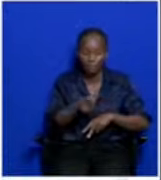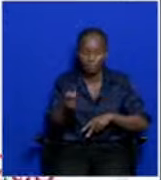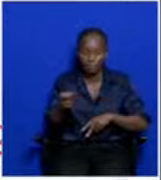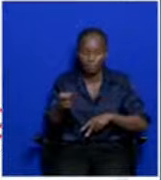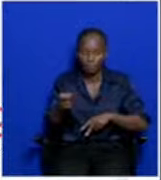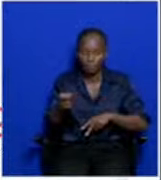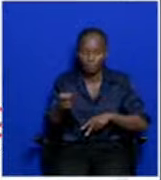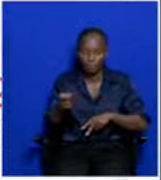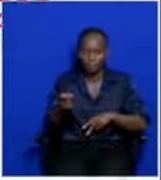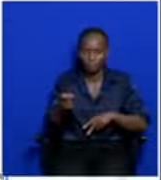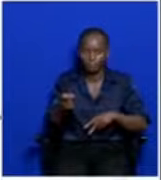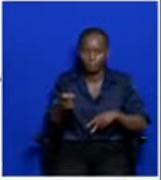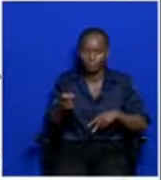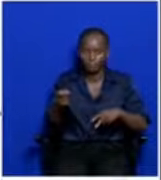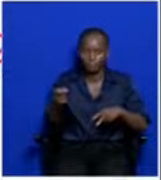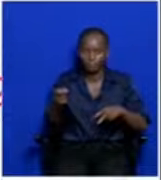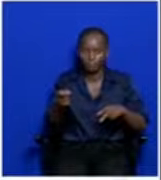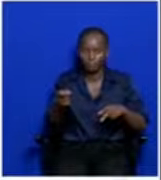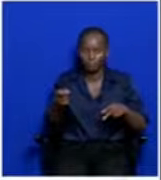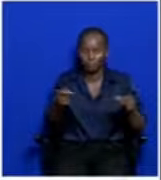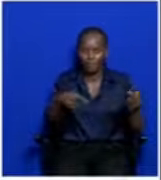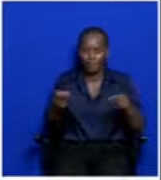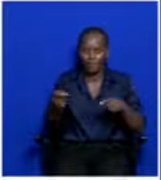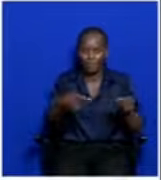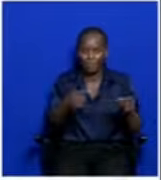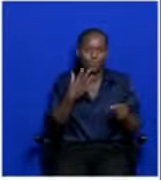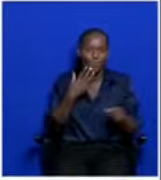be a video. But if we skip